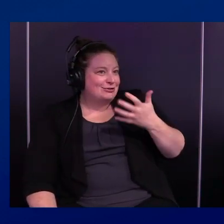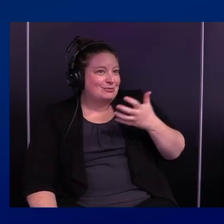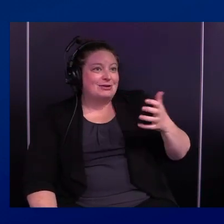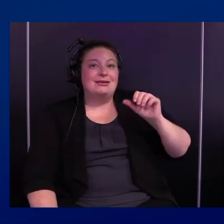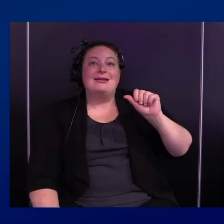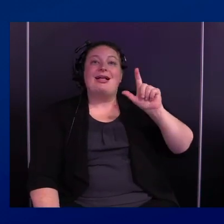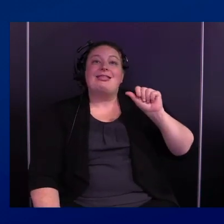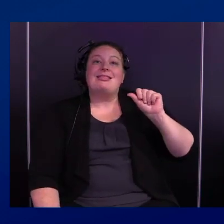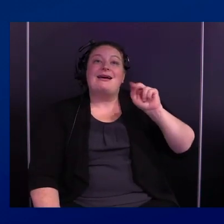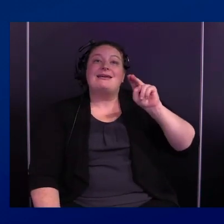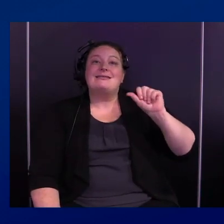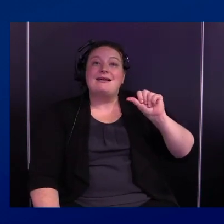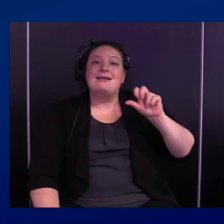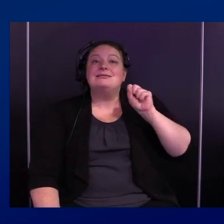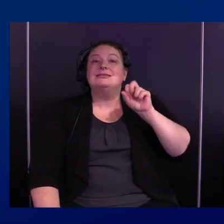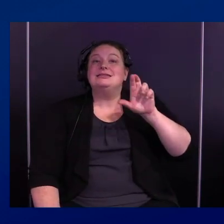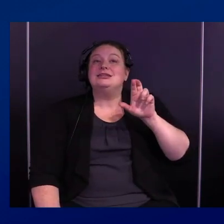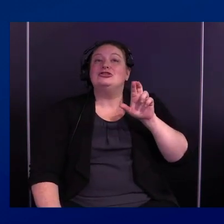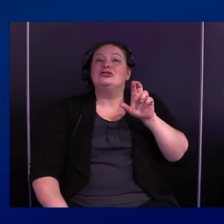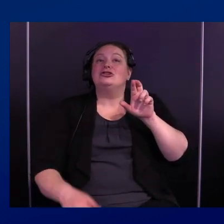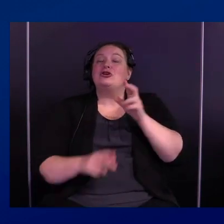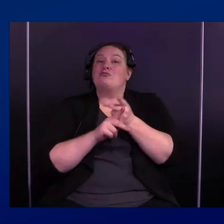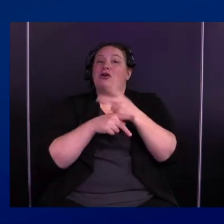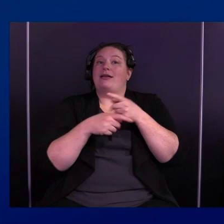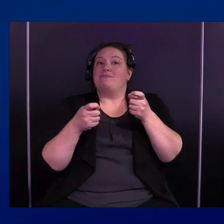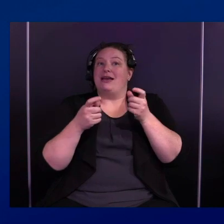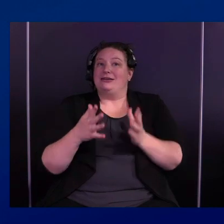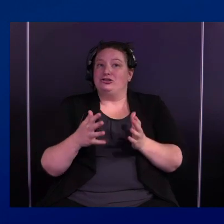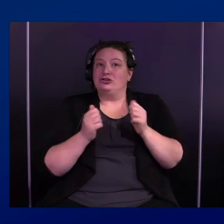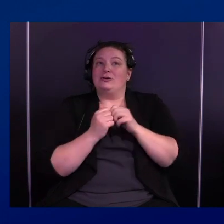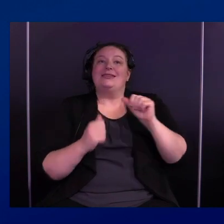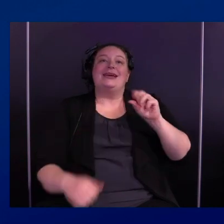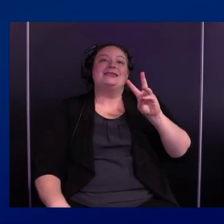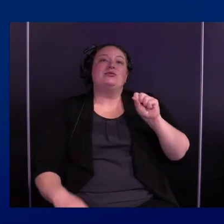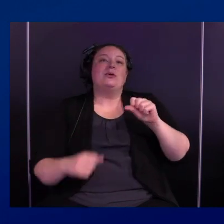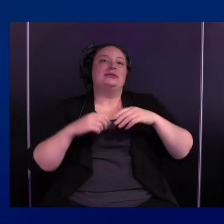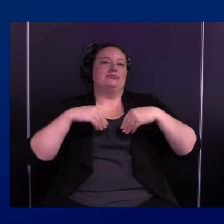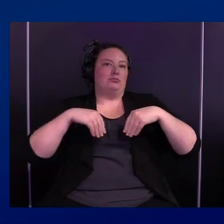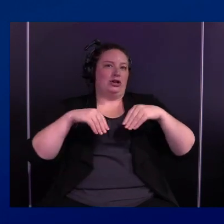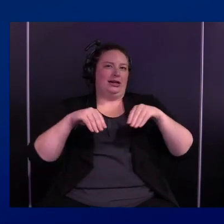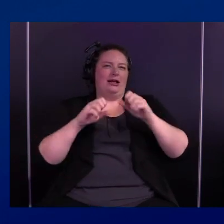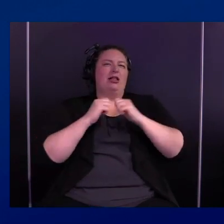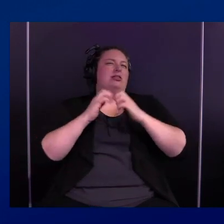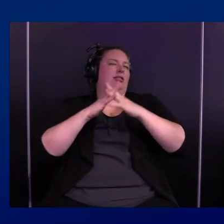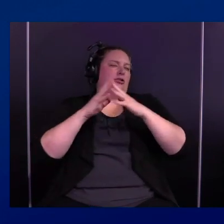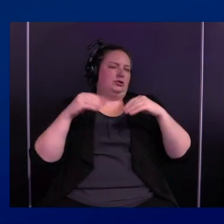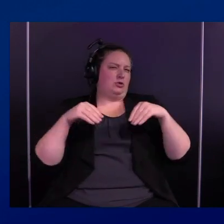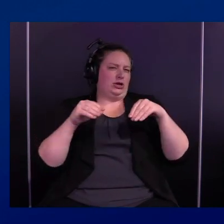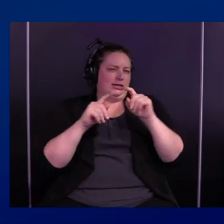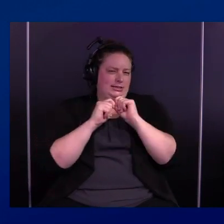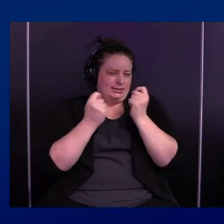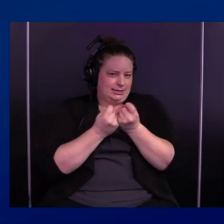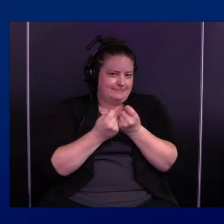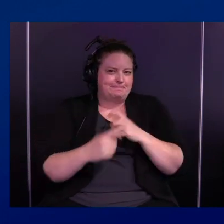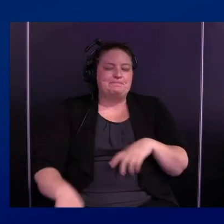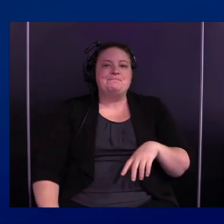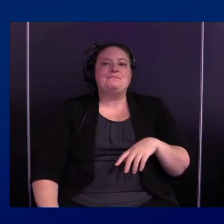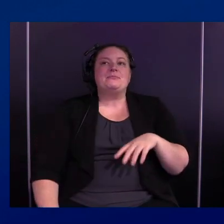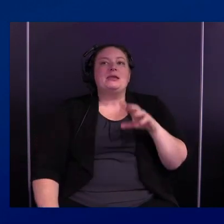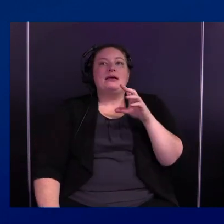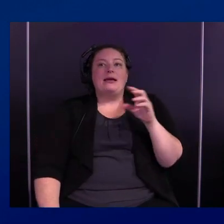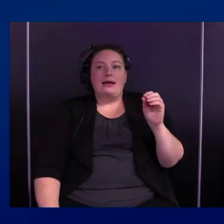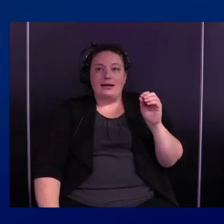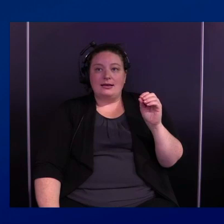Alana Kelton. I'm a senior product manager with the AWS marketing launch marketing team, and